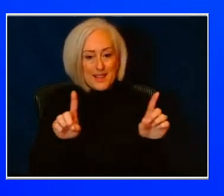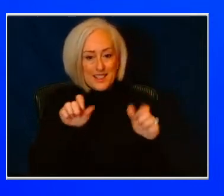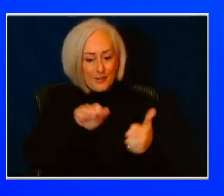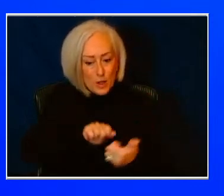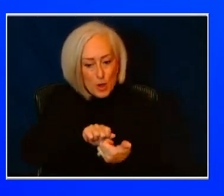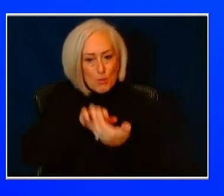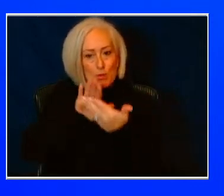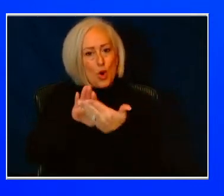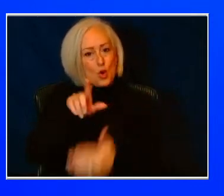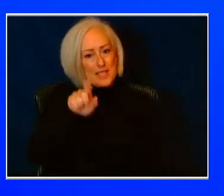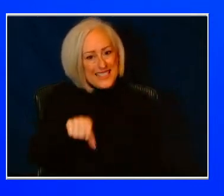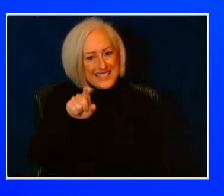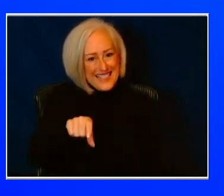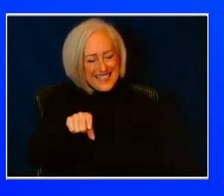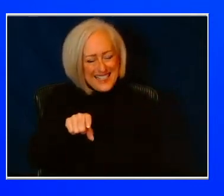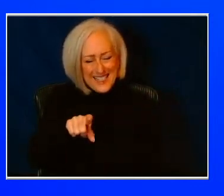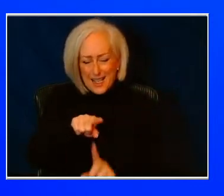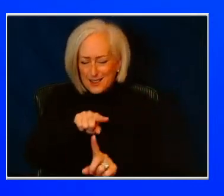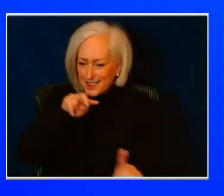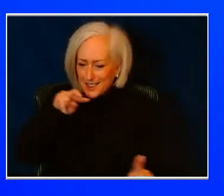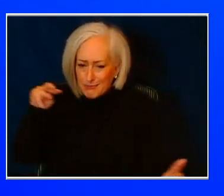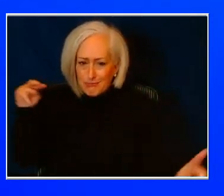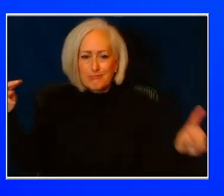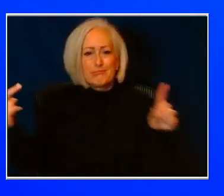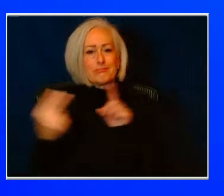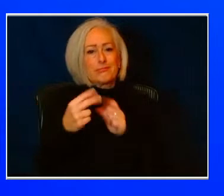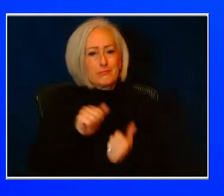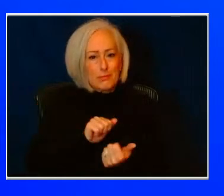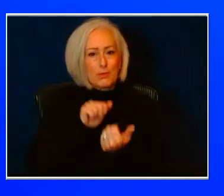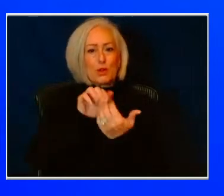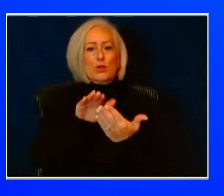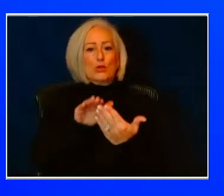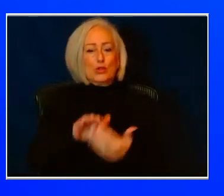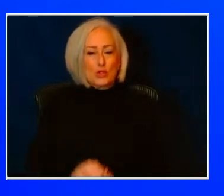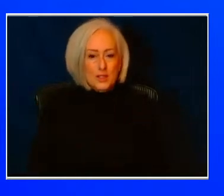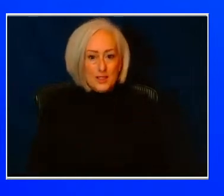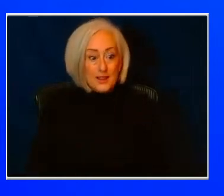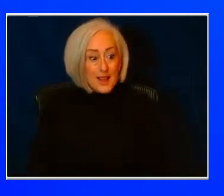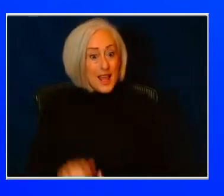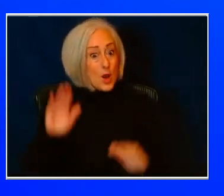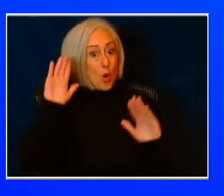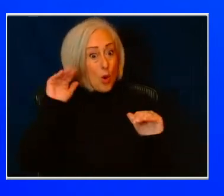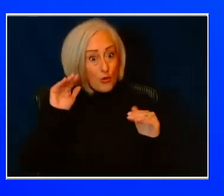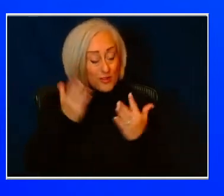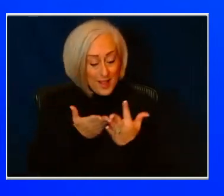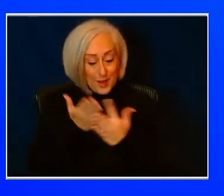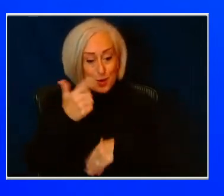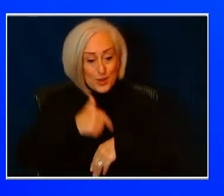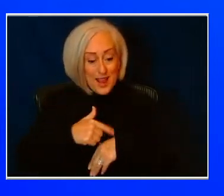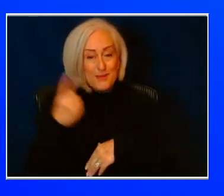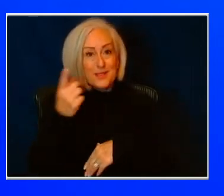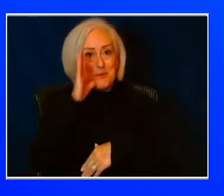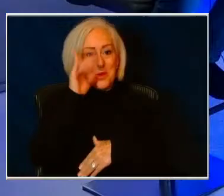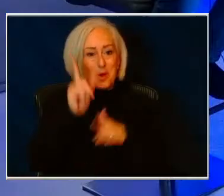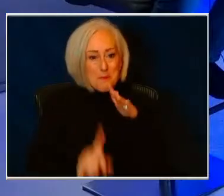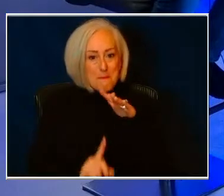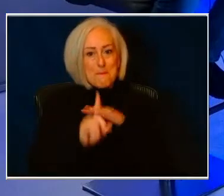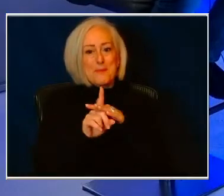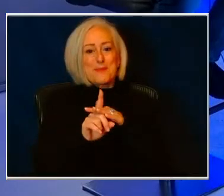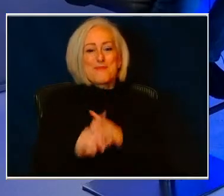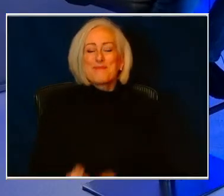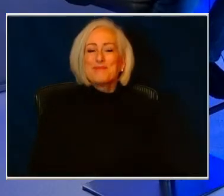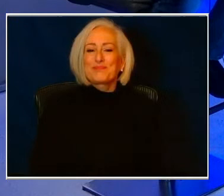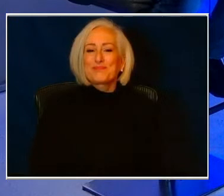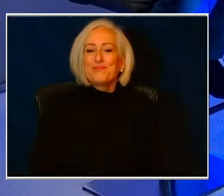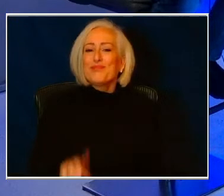completely new way. And we are hoping that over time, something will emerge from those studies, yeah. Dr. Burns, jump in here.